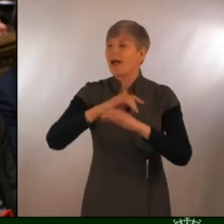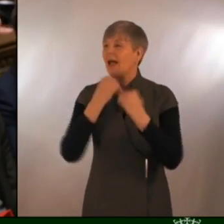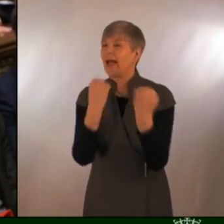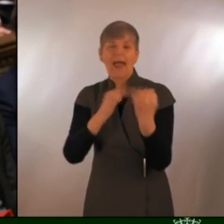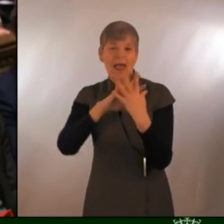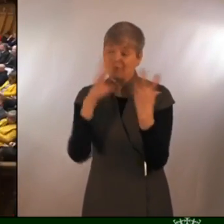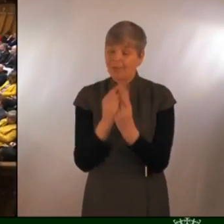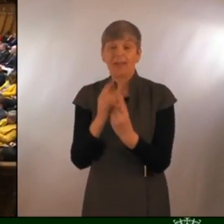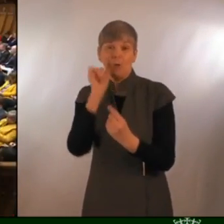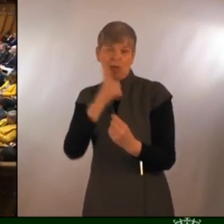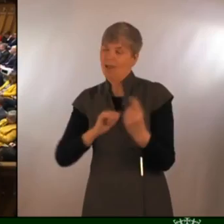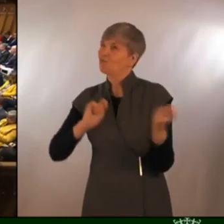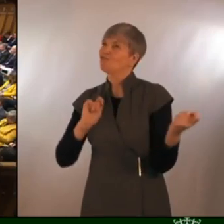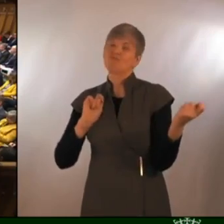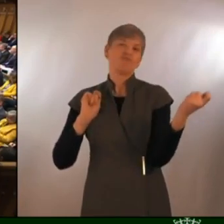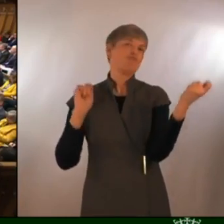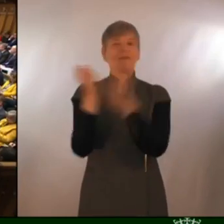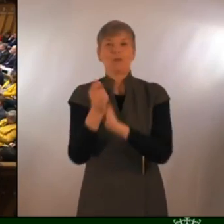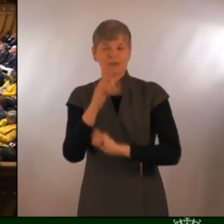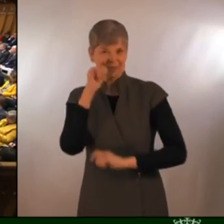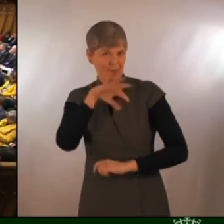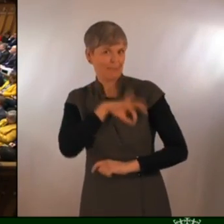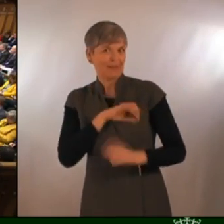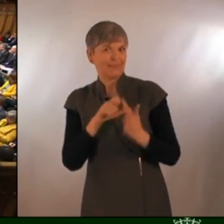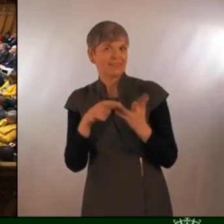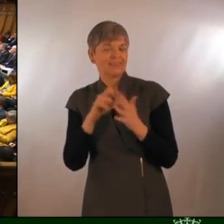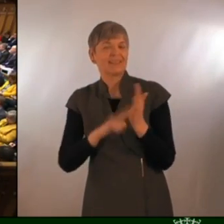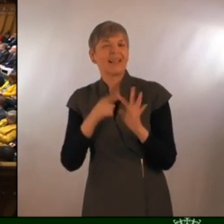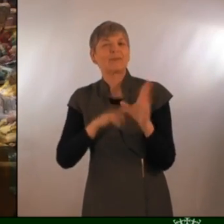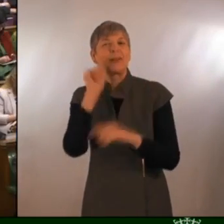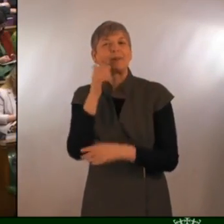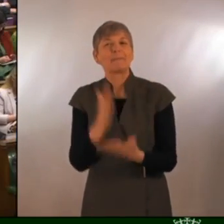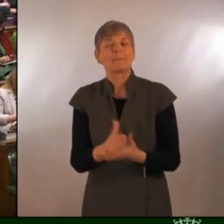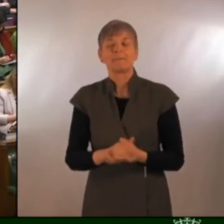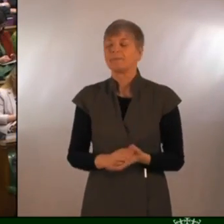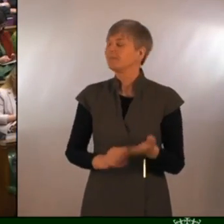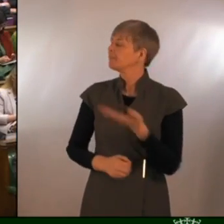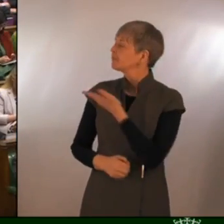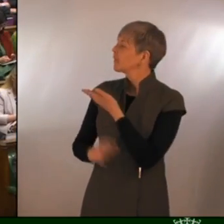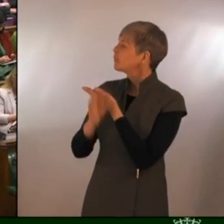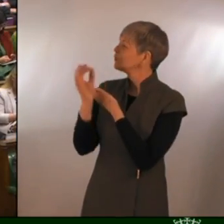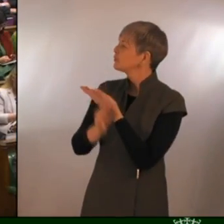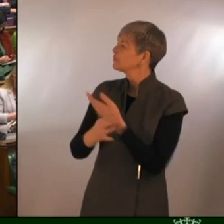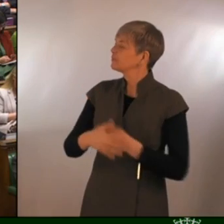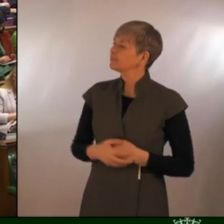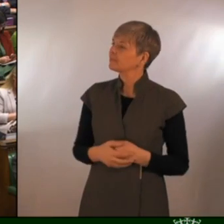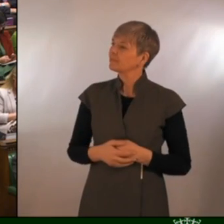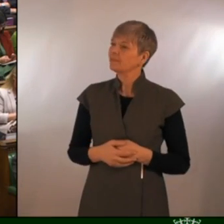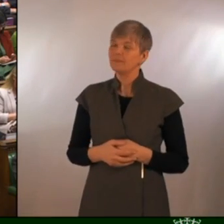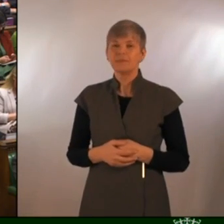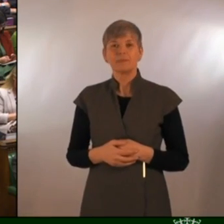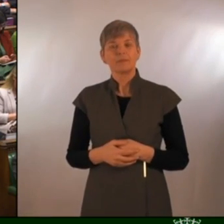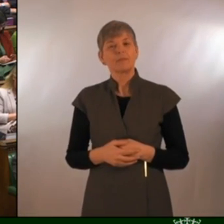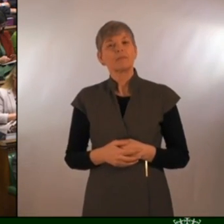Midlands and Dudley in particular. Zara Sultana. Like the honourable member before me, statutory sick pay in the UK is amongst the lowest in